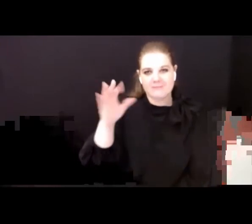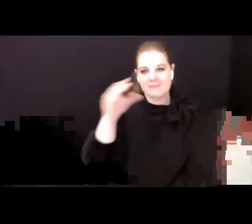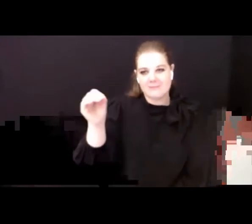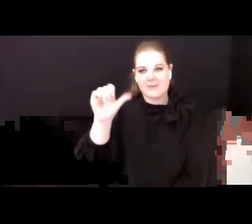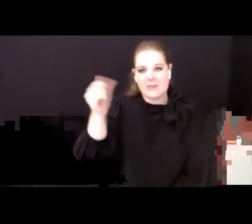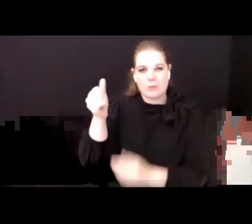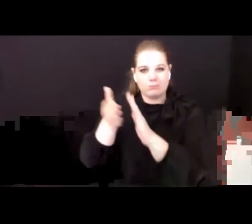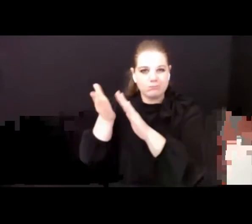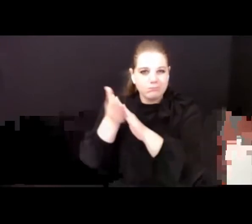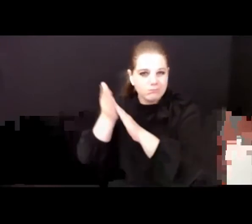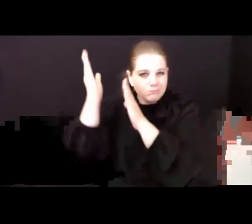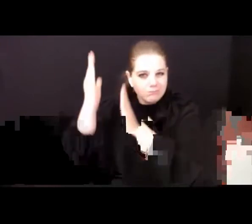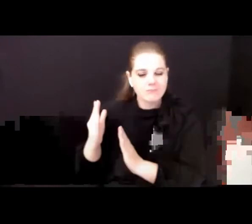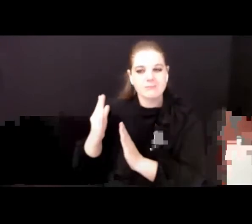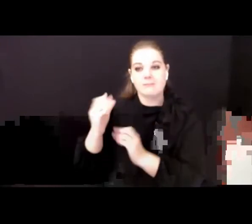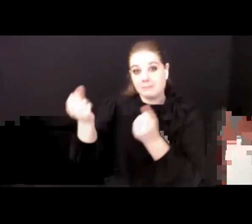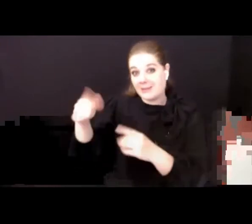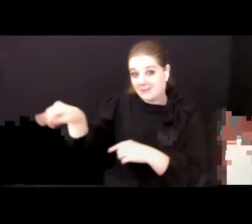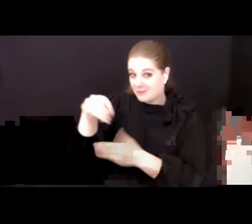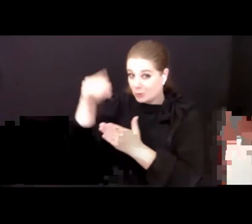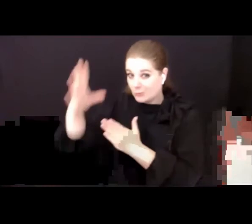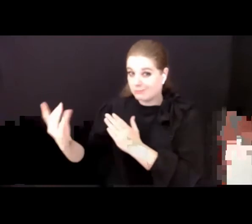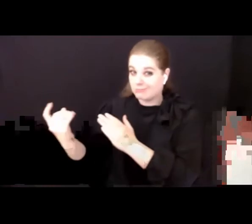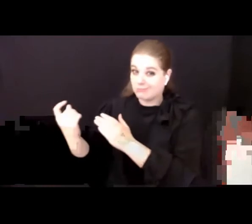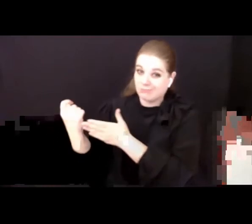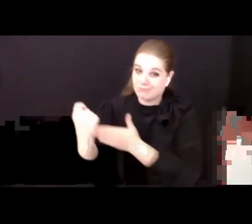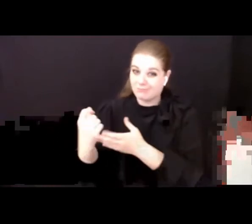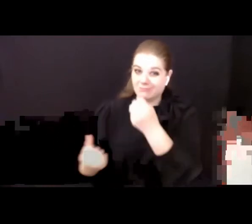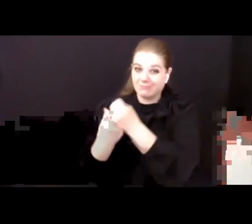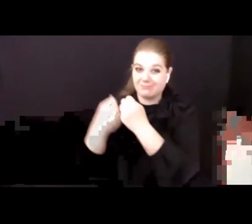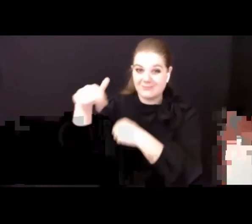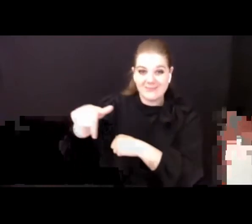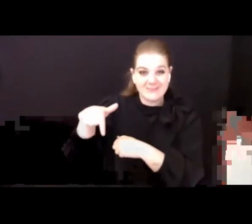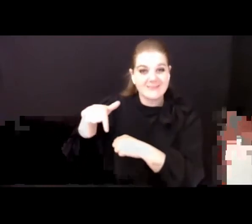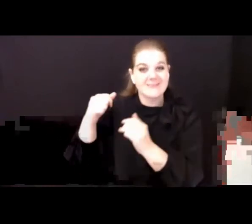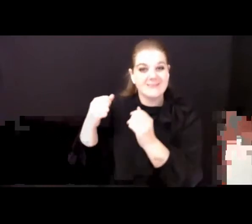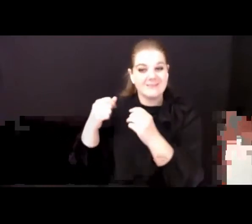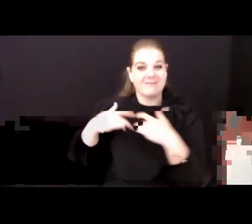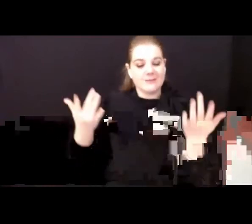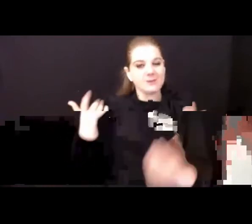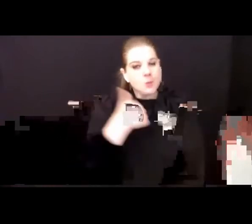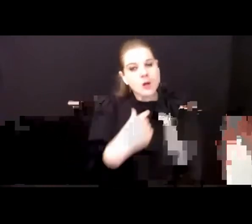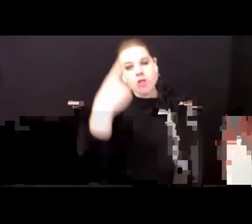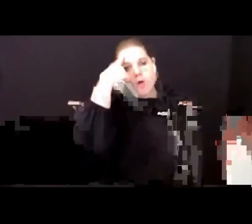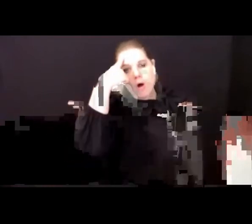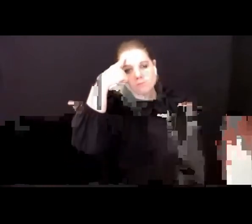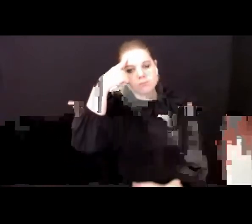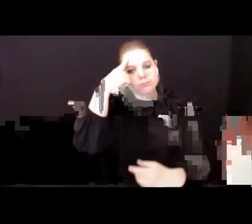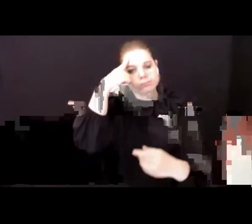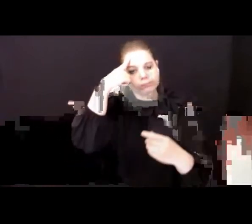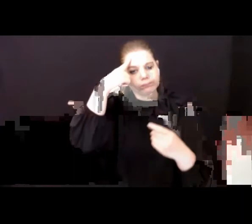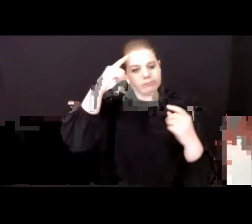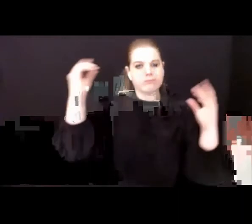way that you've managed to take what we thought was going to be an in-person event and create it in such a way that